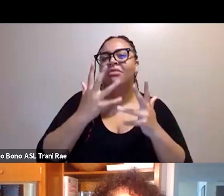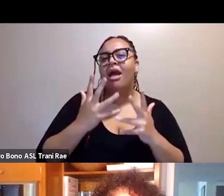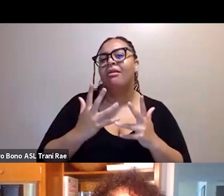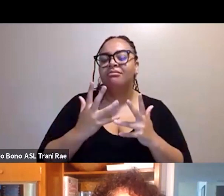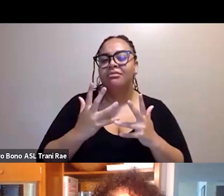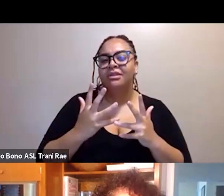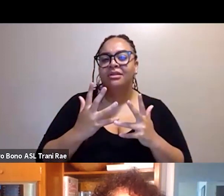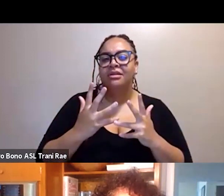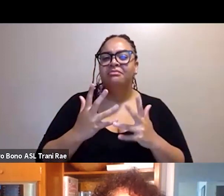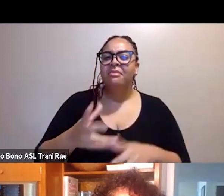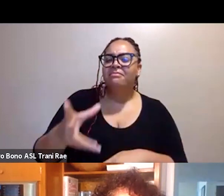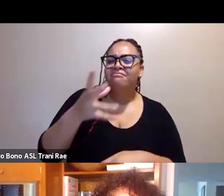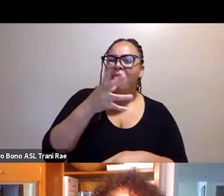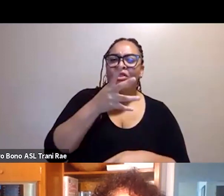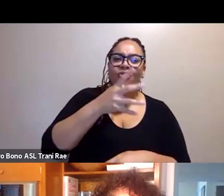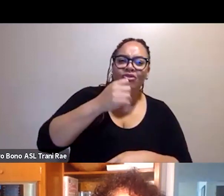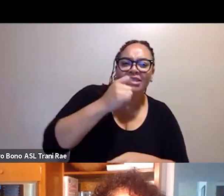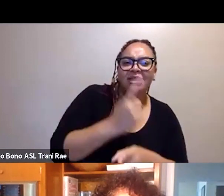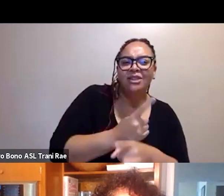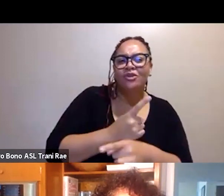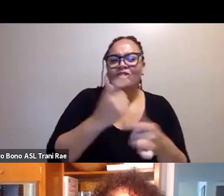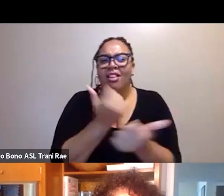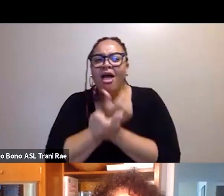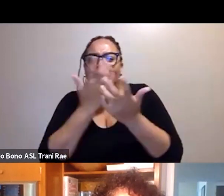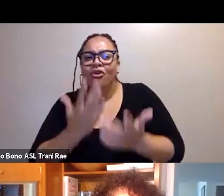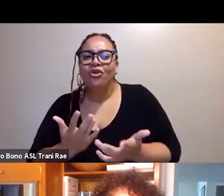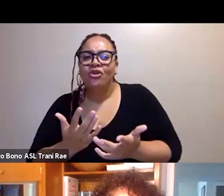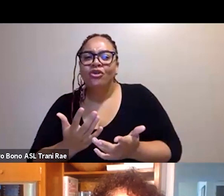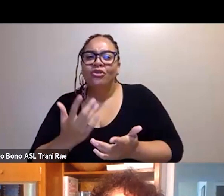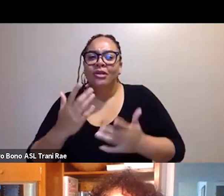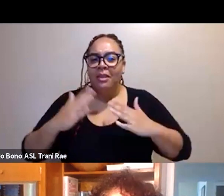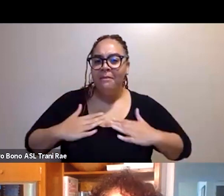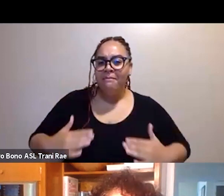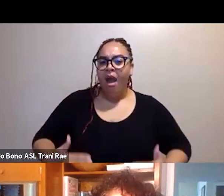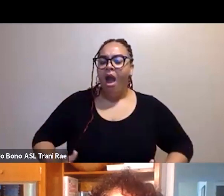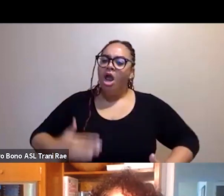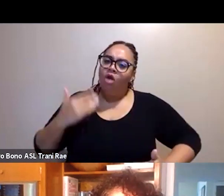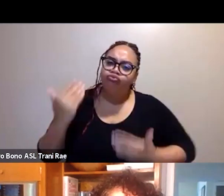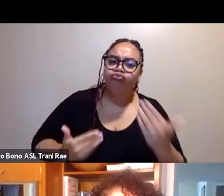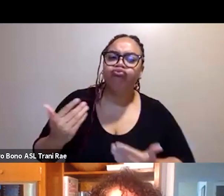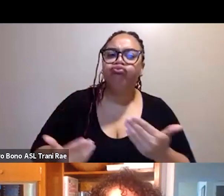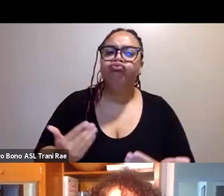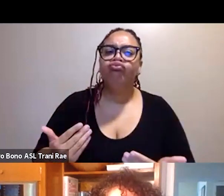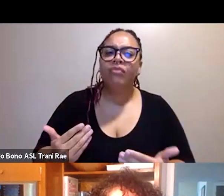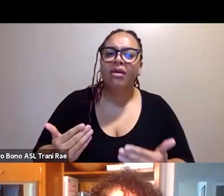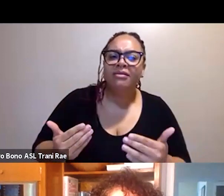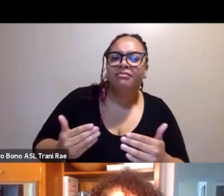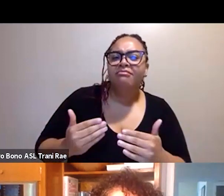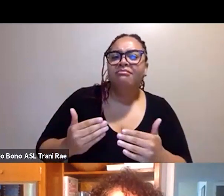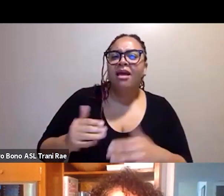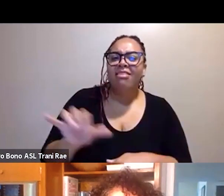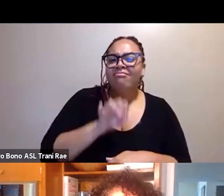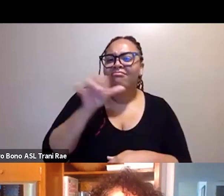Fat, fecund body flowing forth, filling the cracks like a thumb in a leaky dike. Sister, mother, wife,